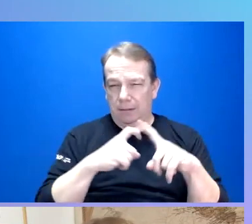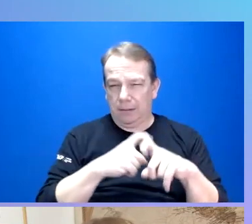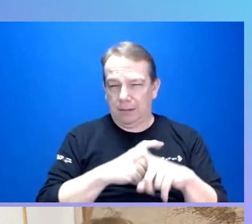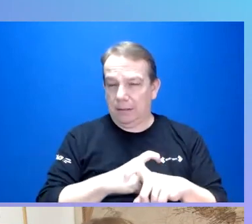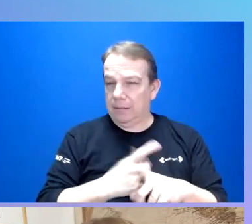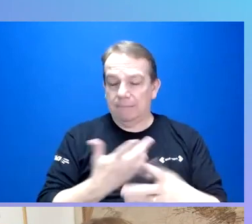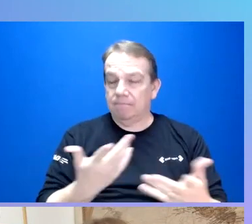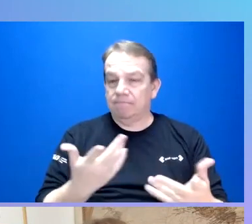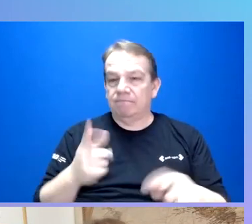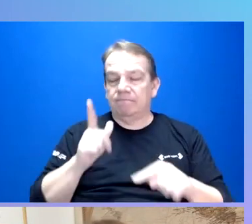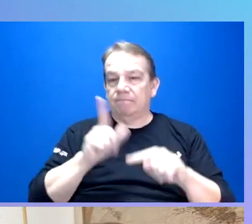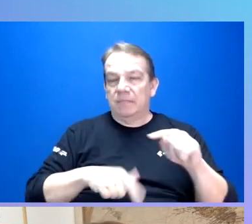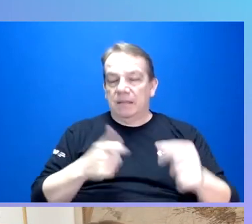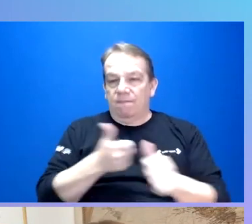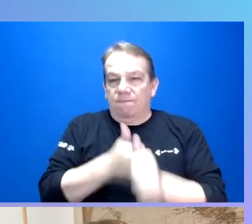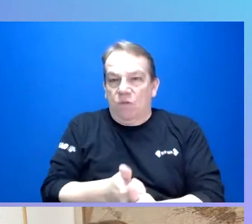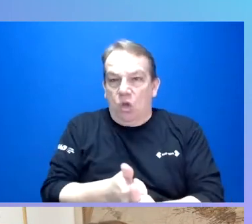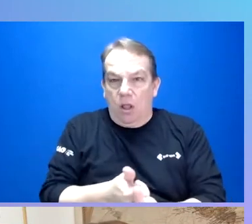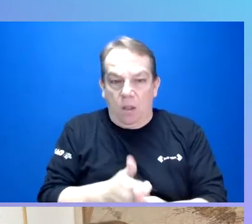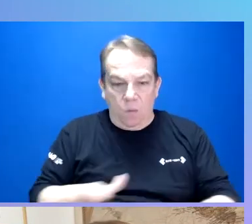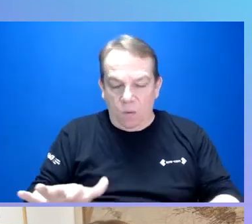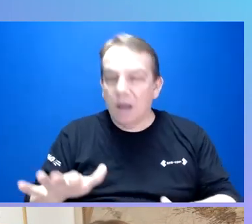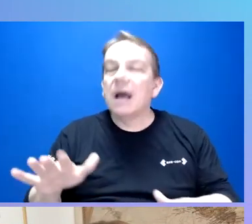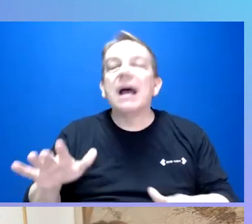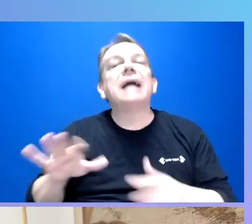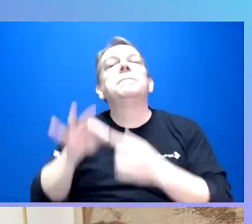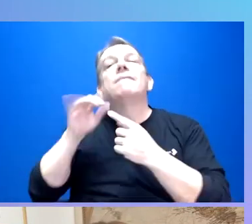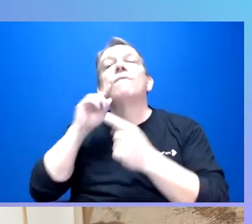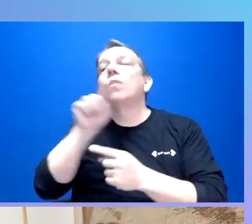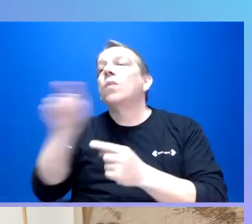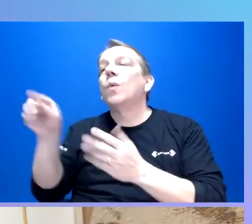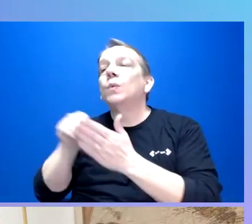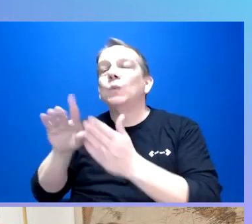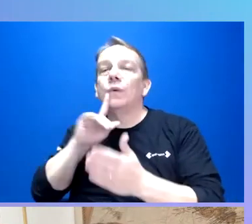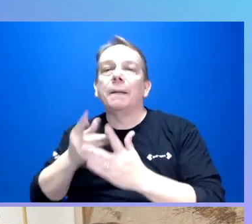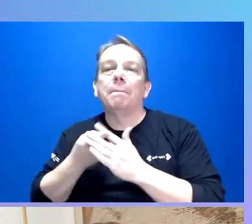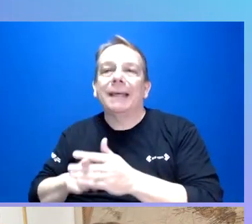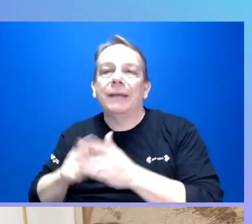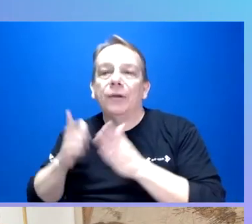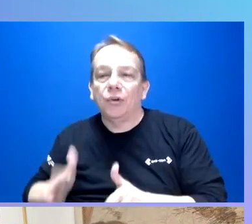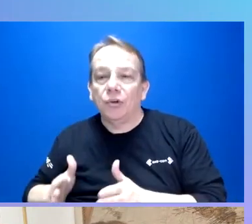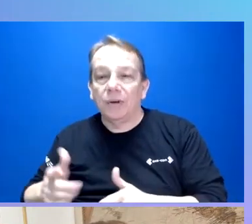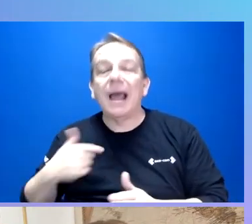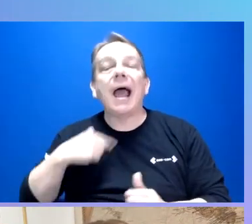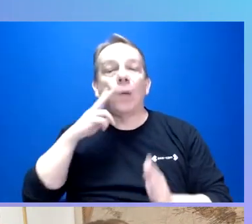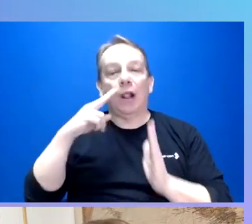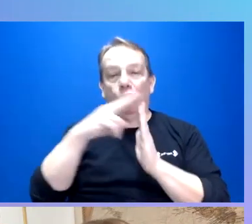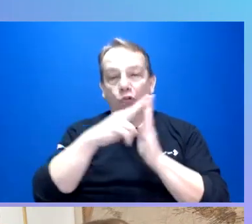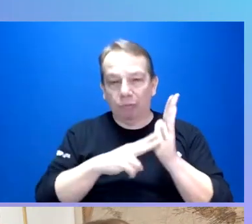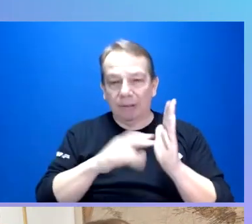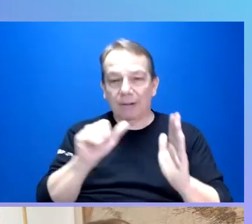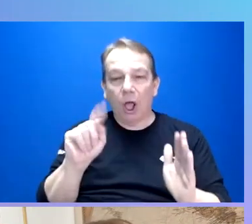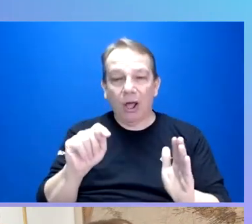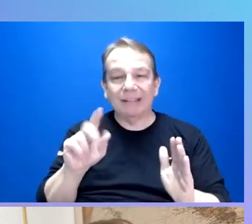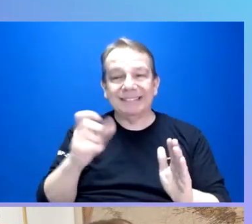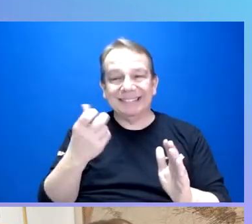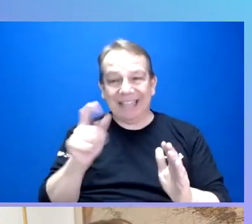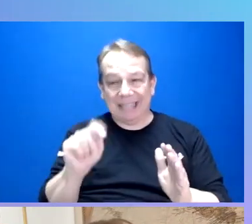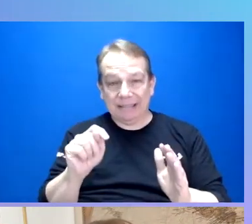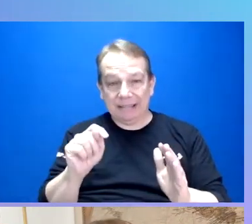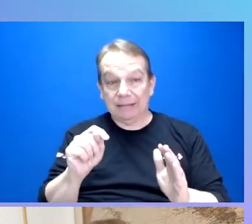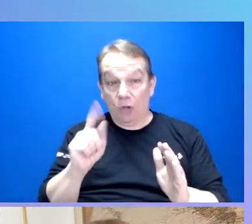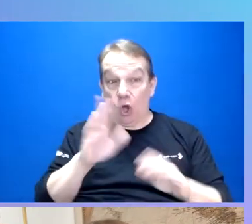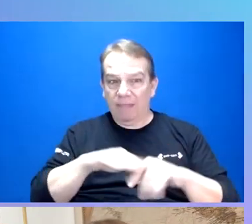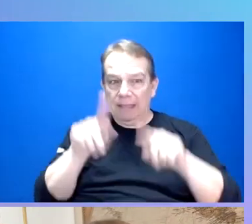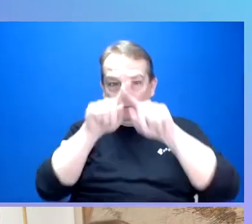weren't enough on their own, especially for beginners. So I'm going to do a thing. I'm going to read out the alt text for the schematic on this